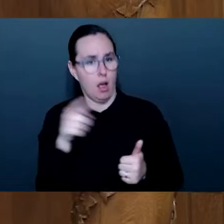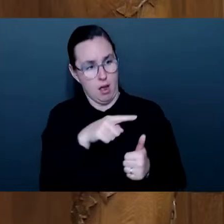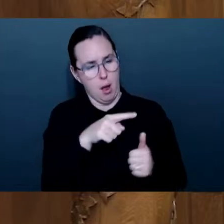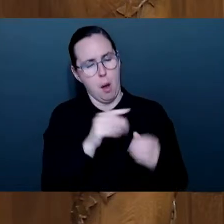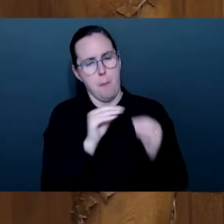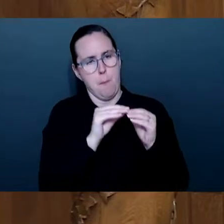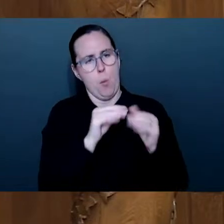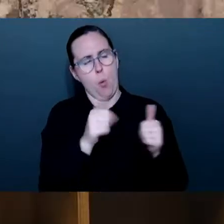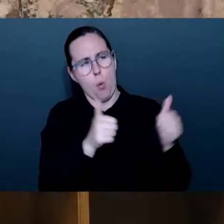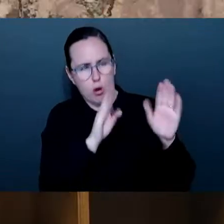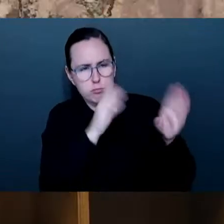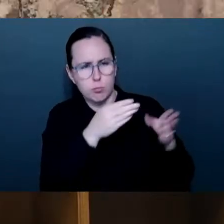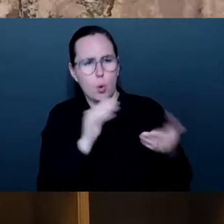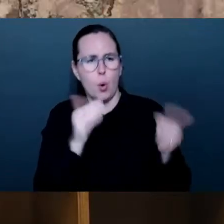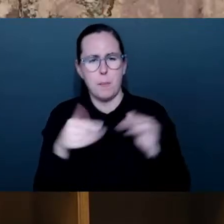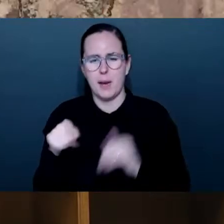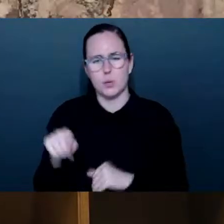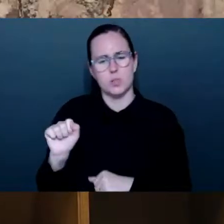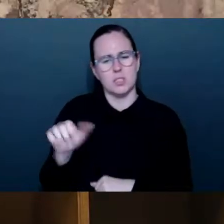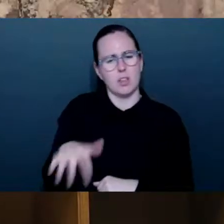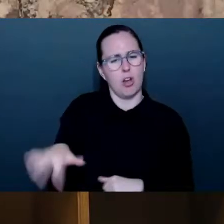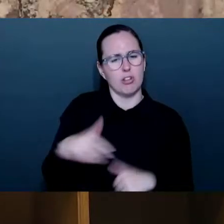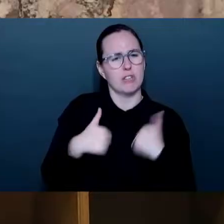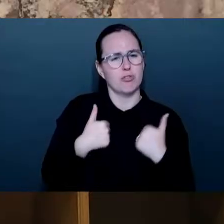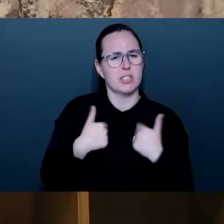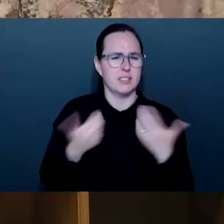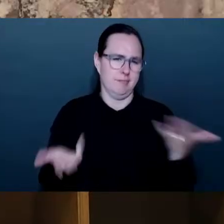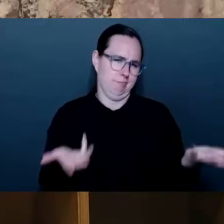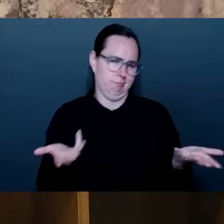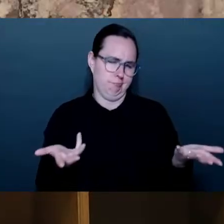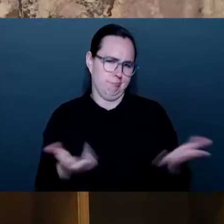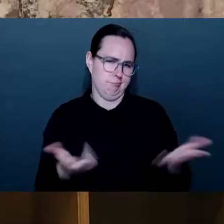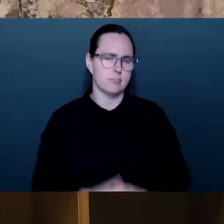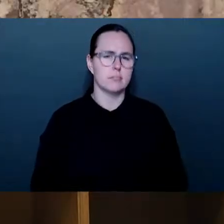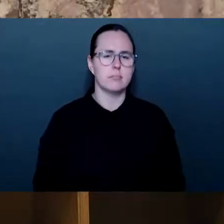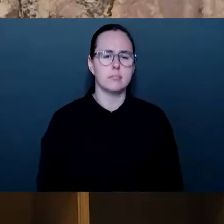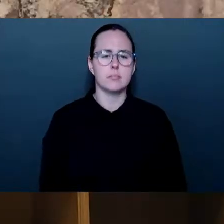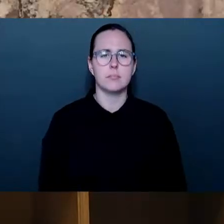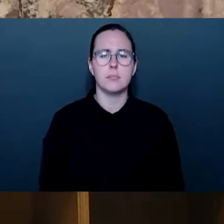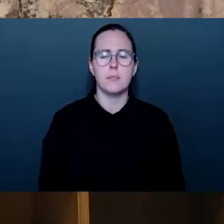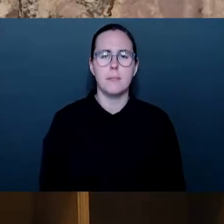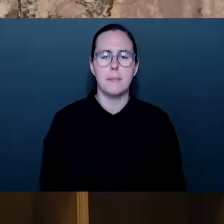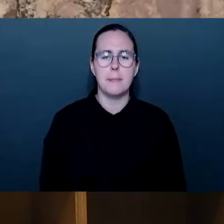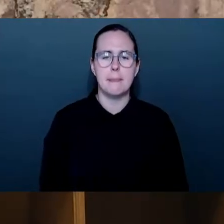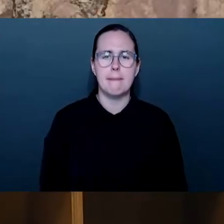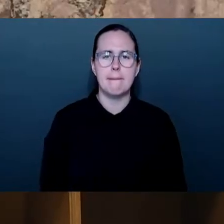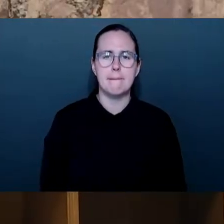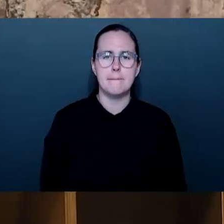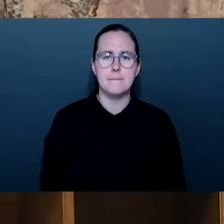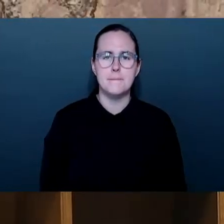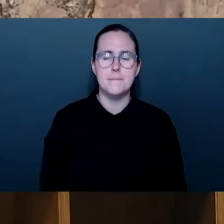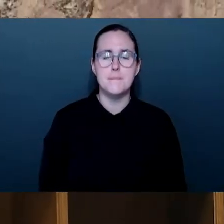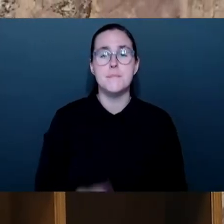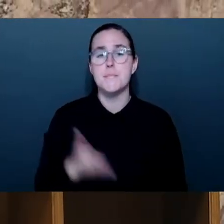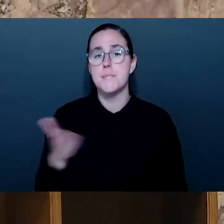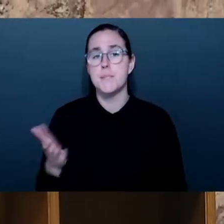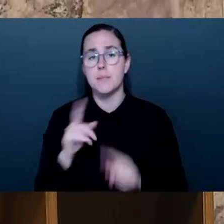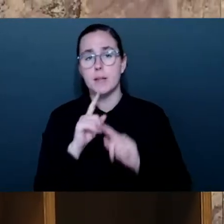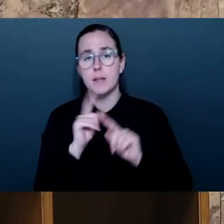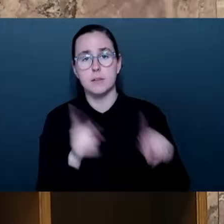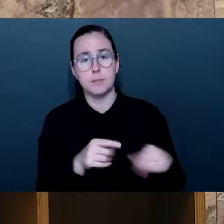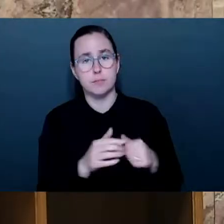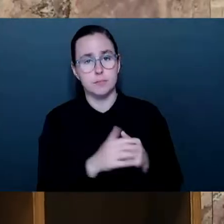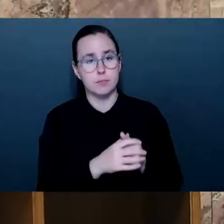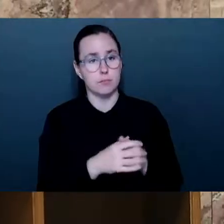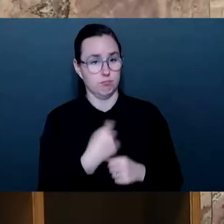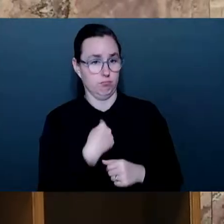Minister. Thank you. In my role as Solicitor General, I work every day with law enforcement leaders and